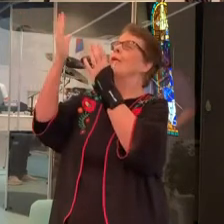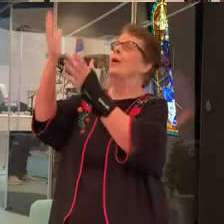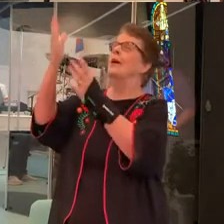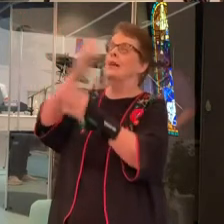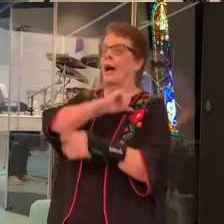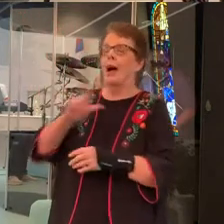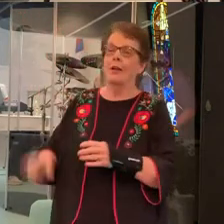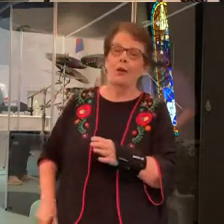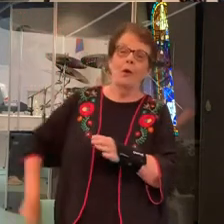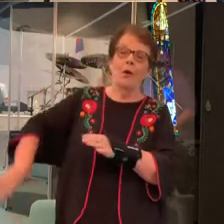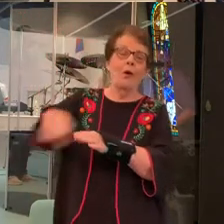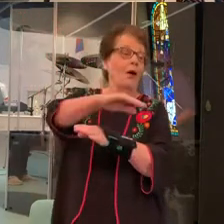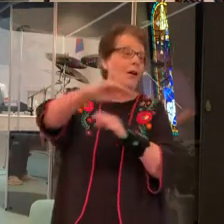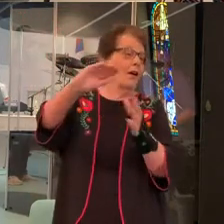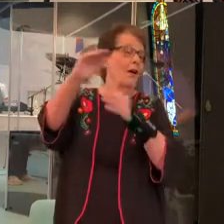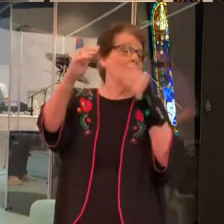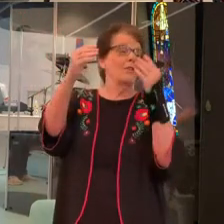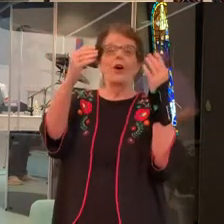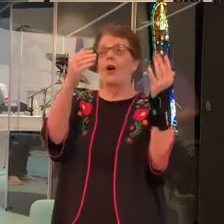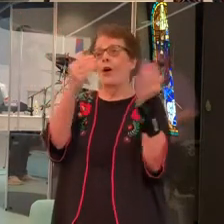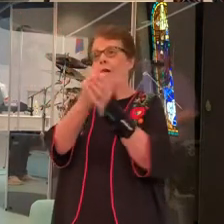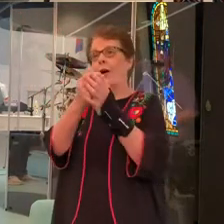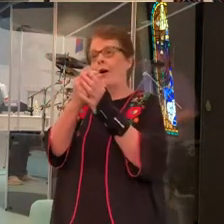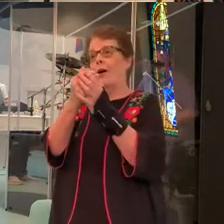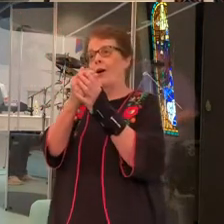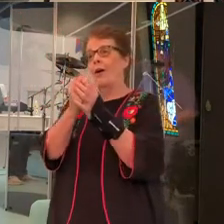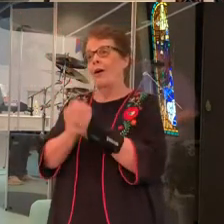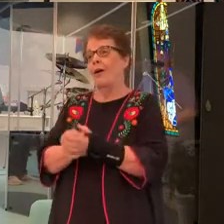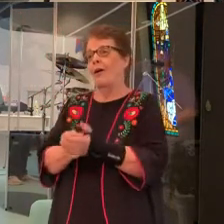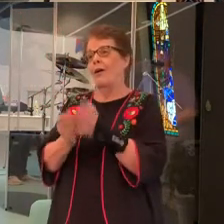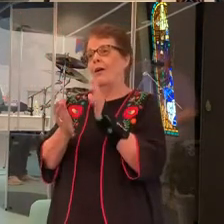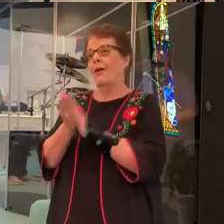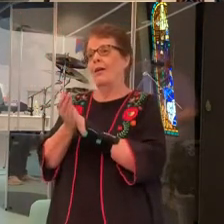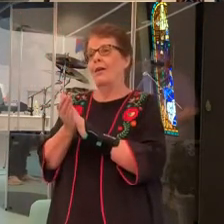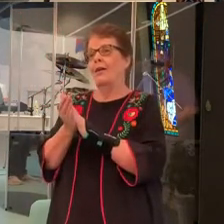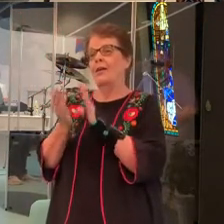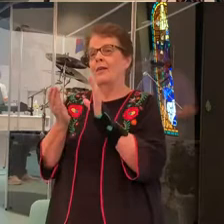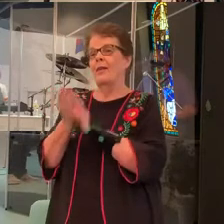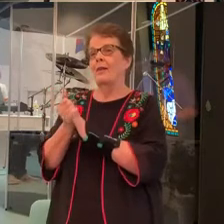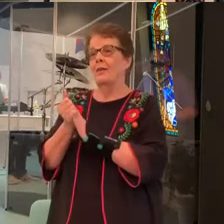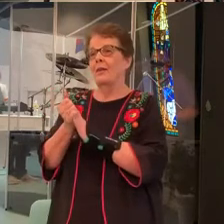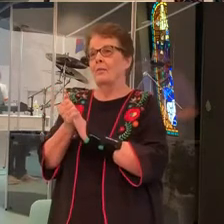you are Lord of all.